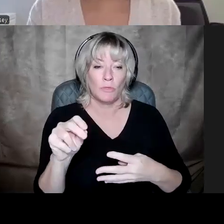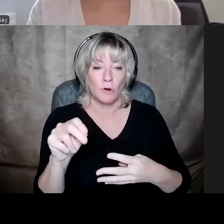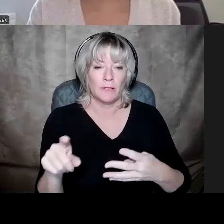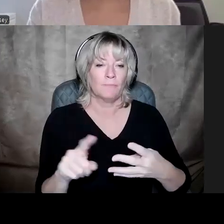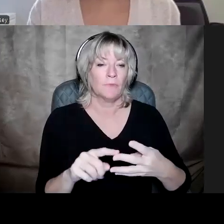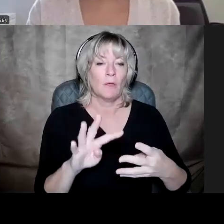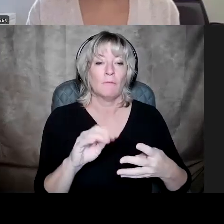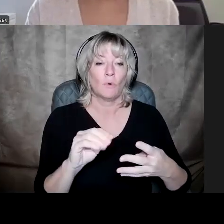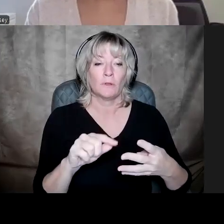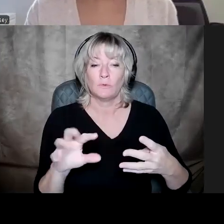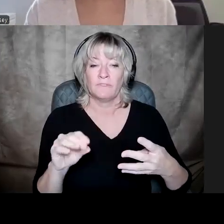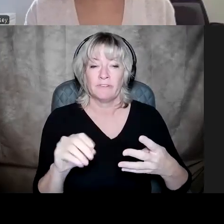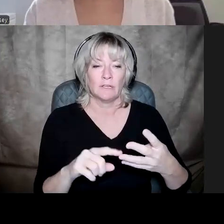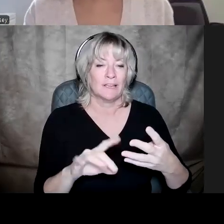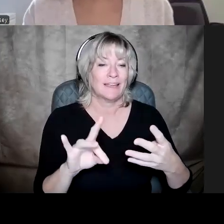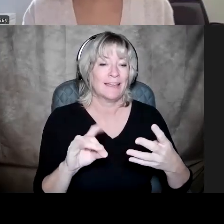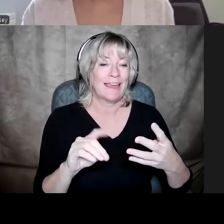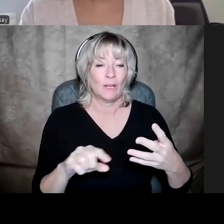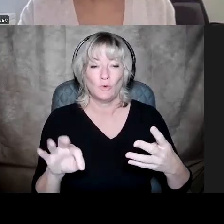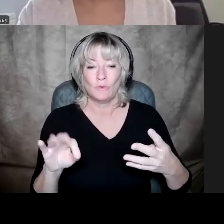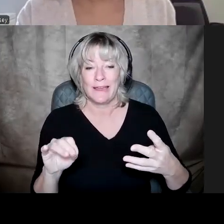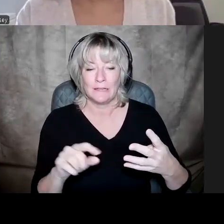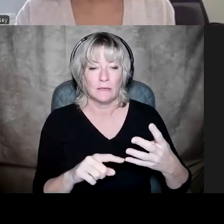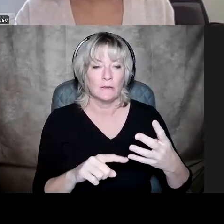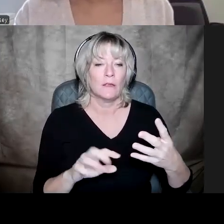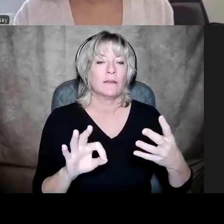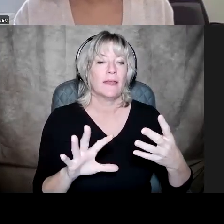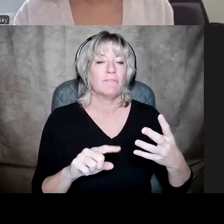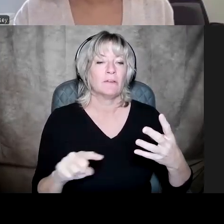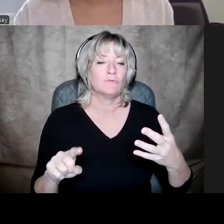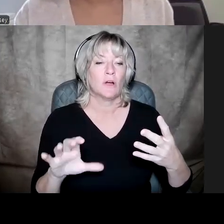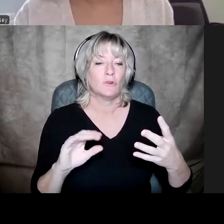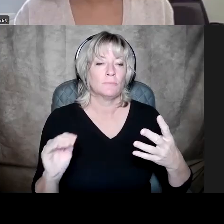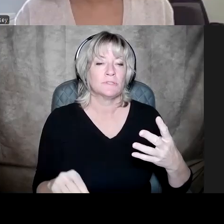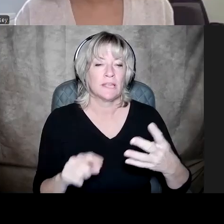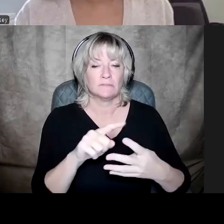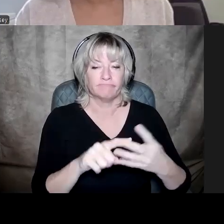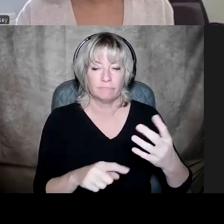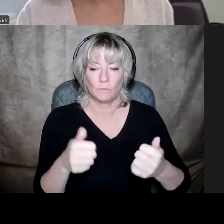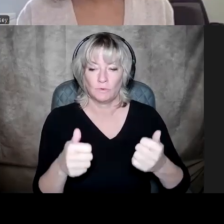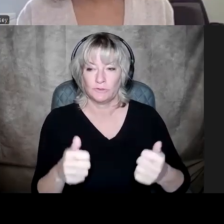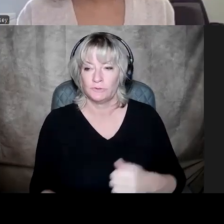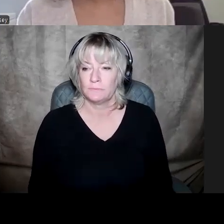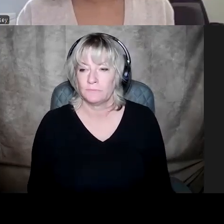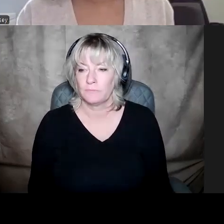to 50%, 80 to 90%, or 95 to 100%?